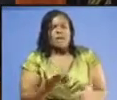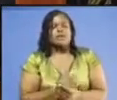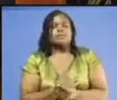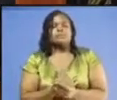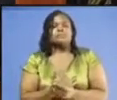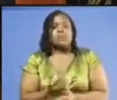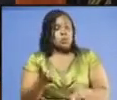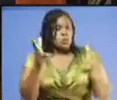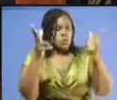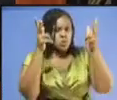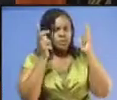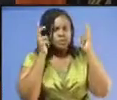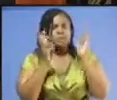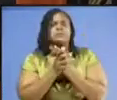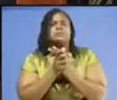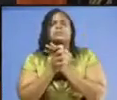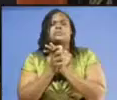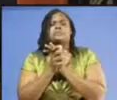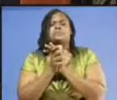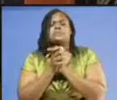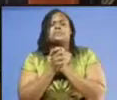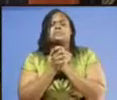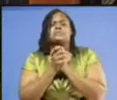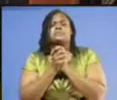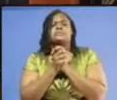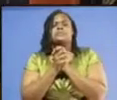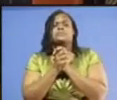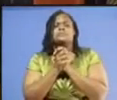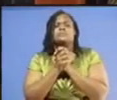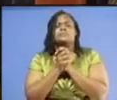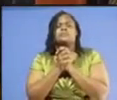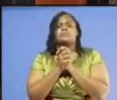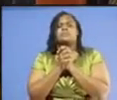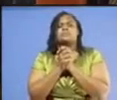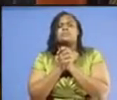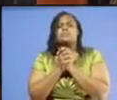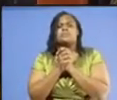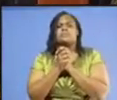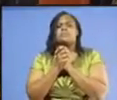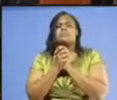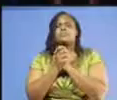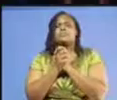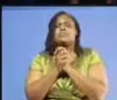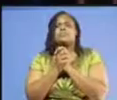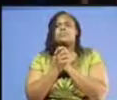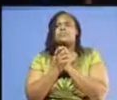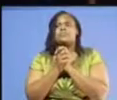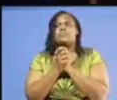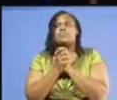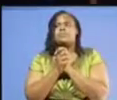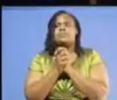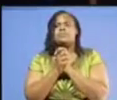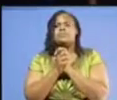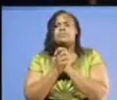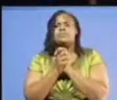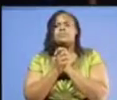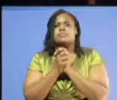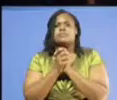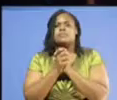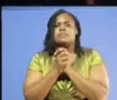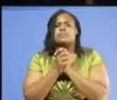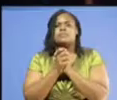me carefully. To make it successfully," don't get up yet, son, "to make